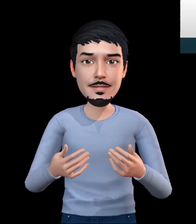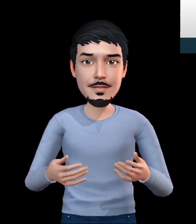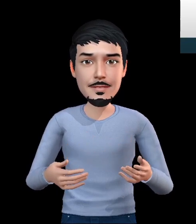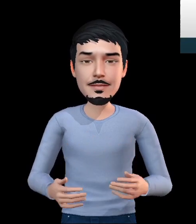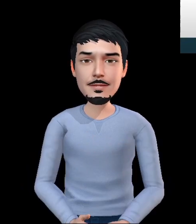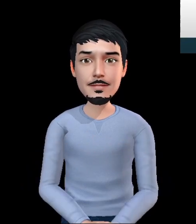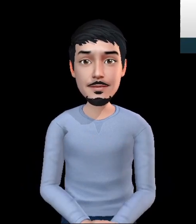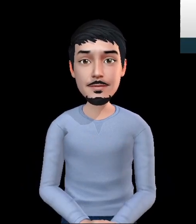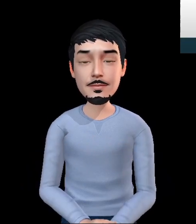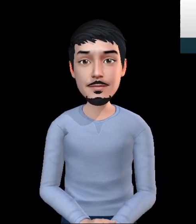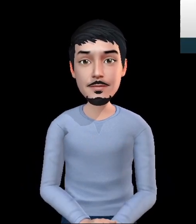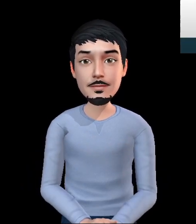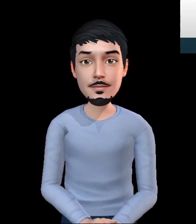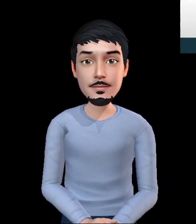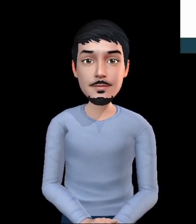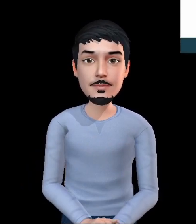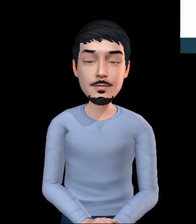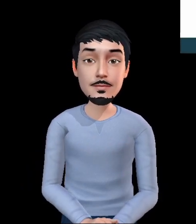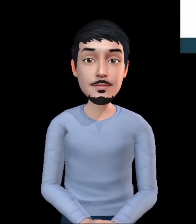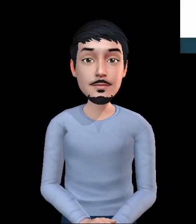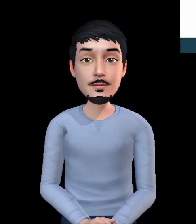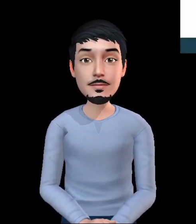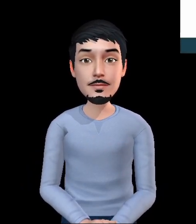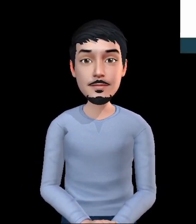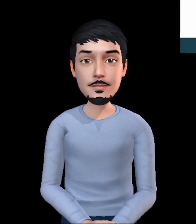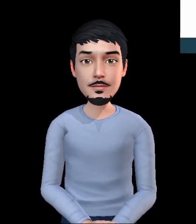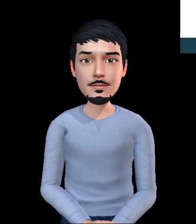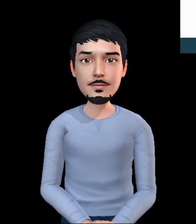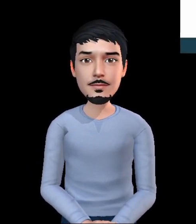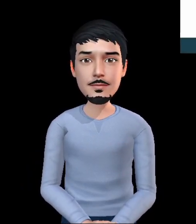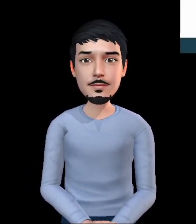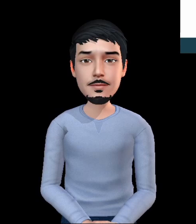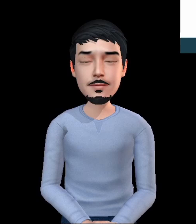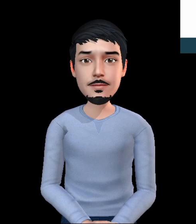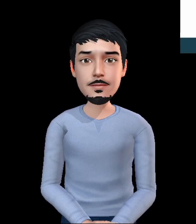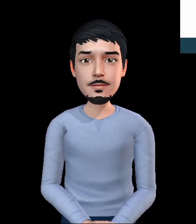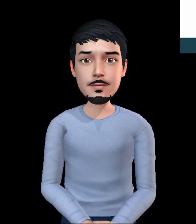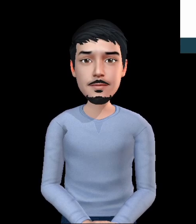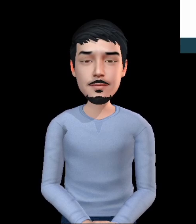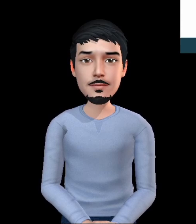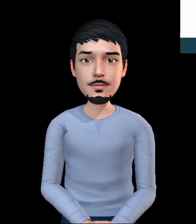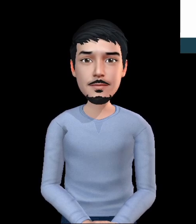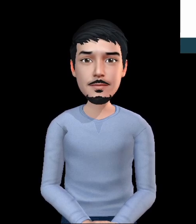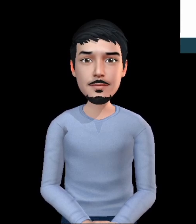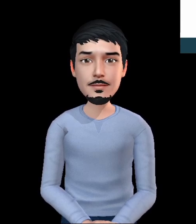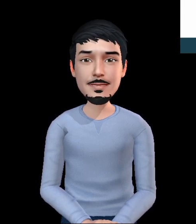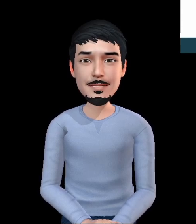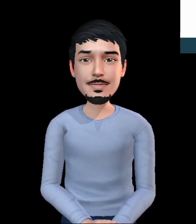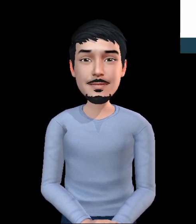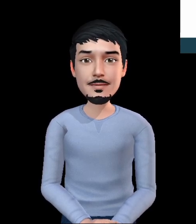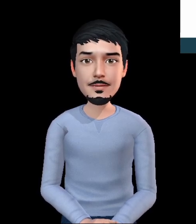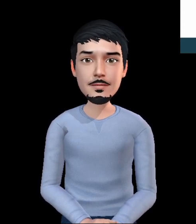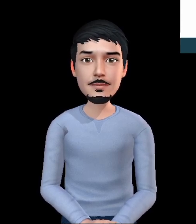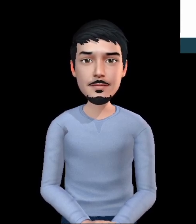U.S. taxpayer dollars being used to, you know, fund and be used against the people of the Philippines